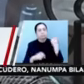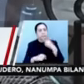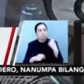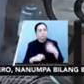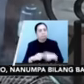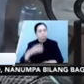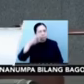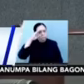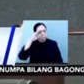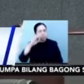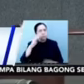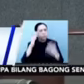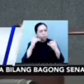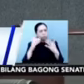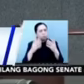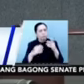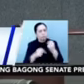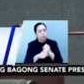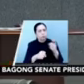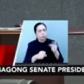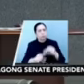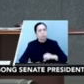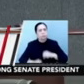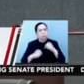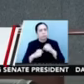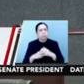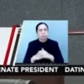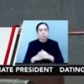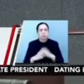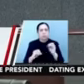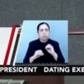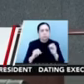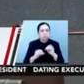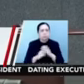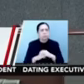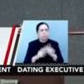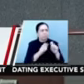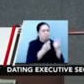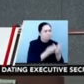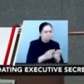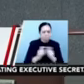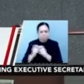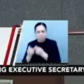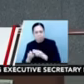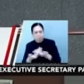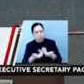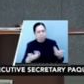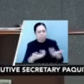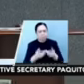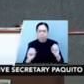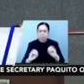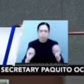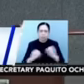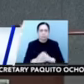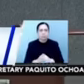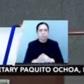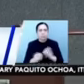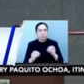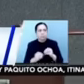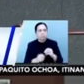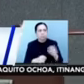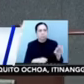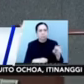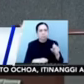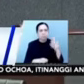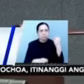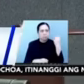will make you proud. Walang my team, walang your team para sa akin. Walang SP Migs, wala ring